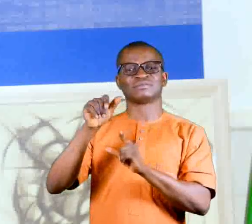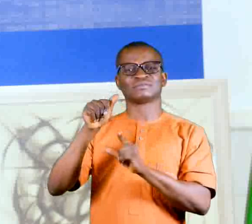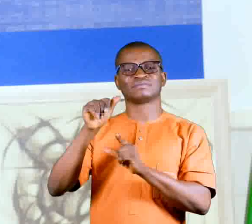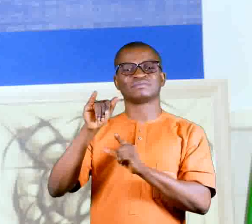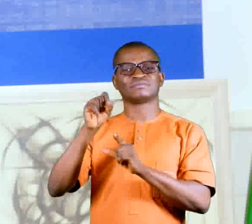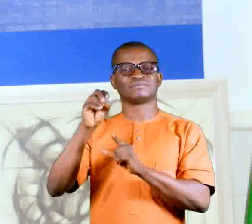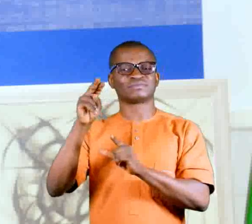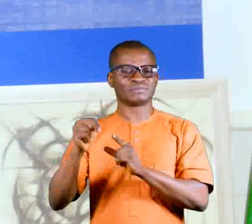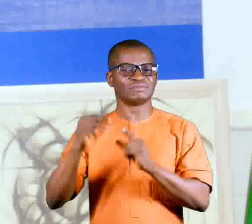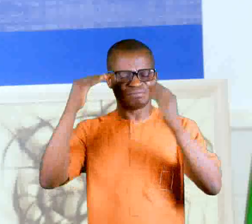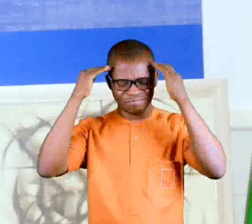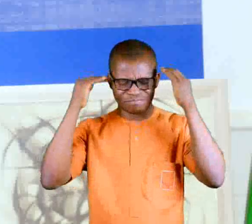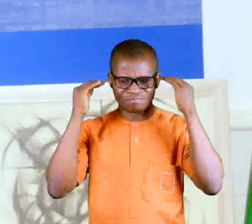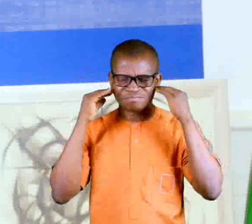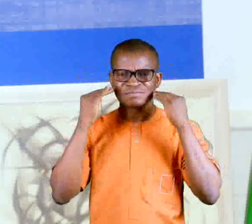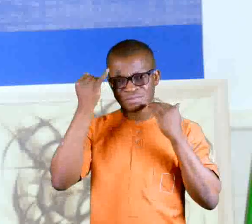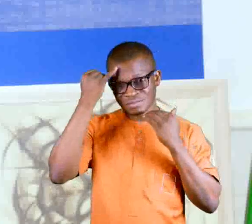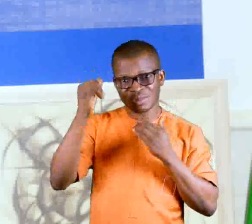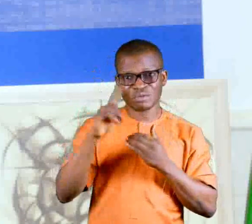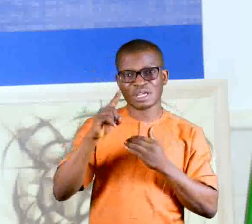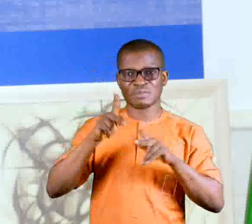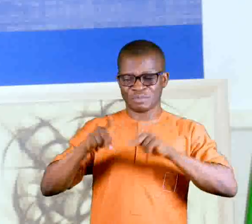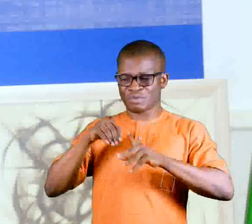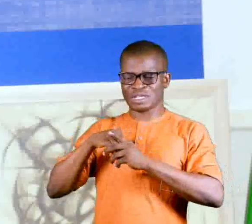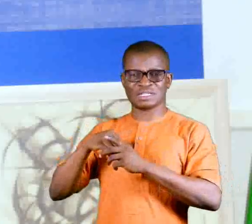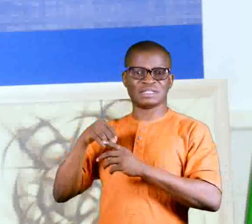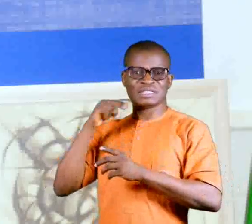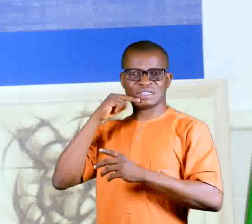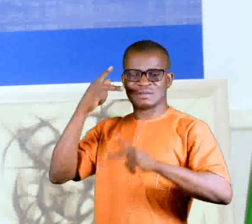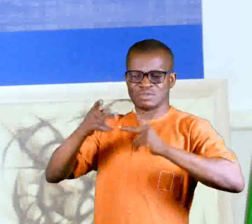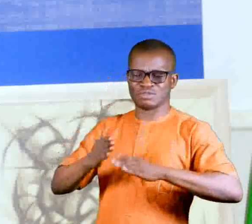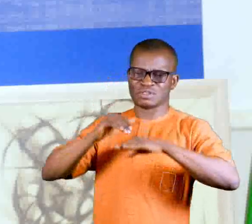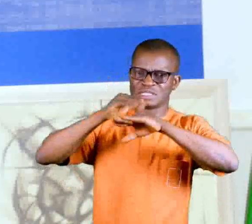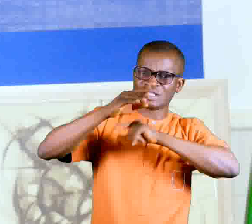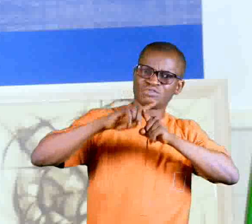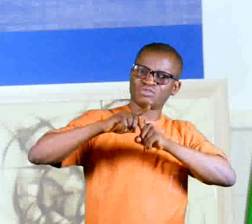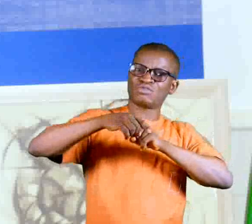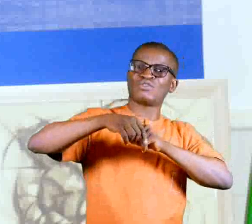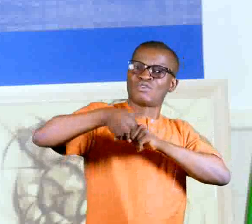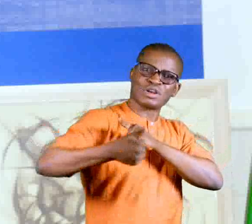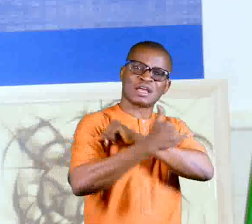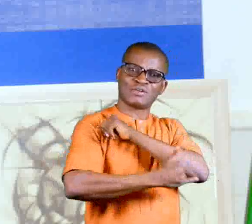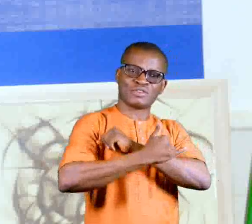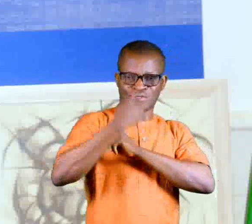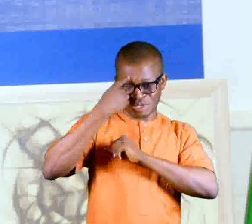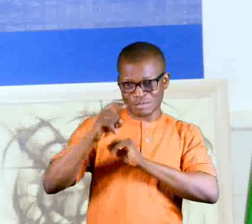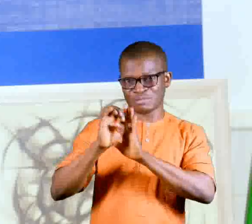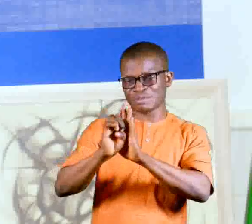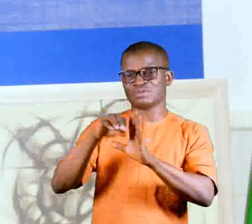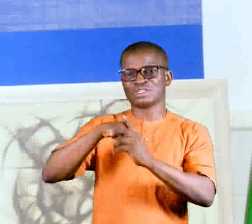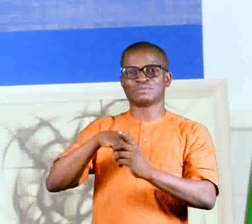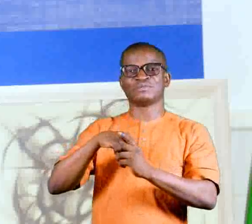Magistrate Initiative, where prosecutors from Nigeria are deployed to other countries. And in this instance, we have Italy and